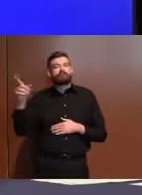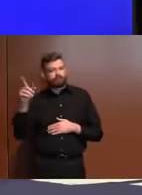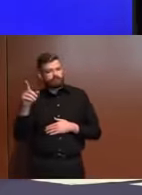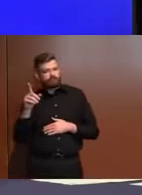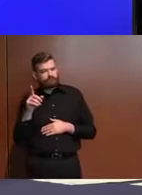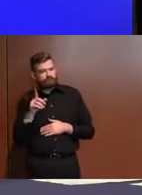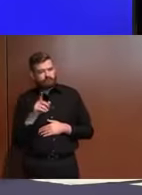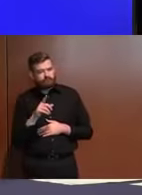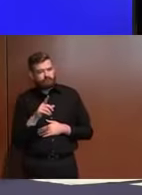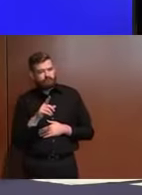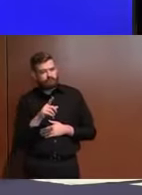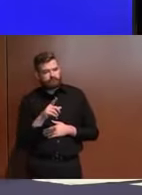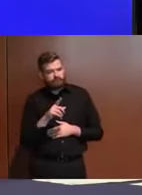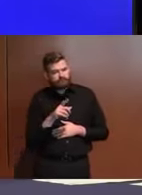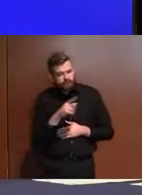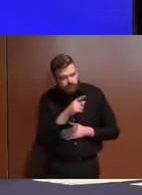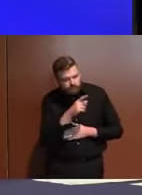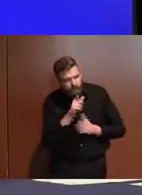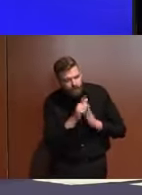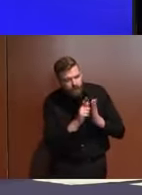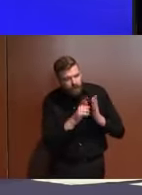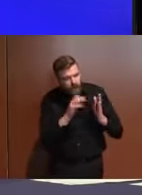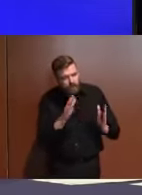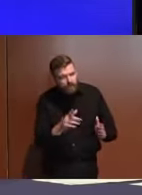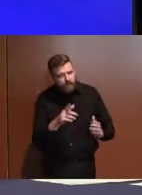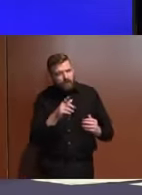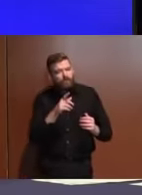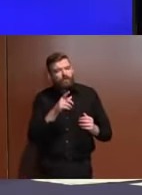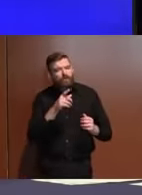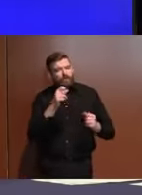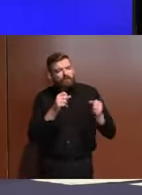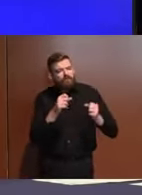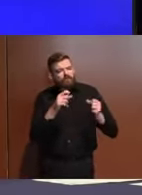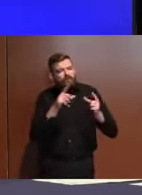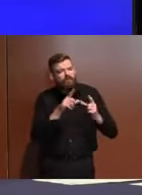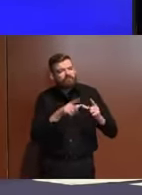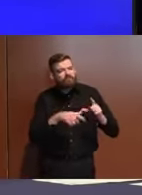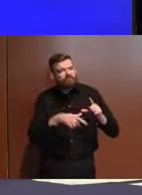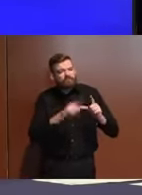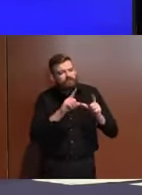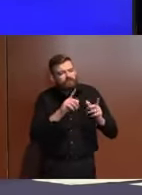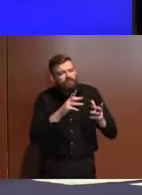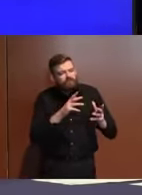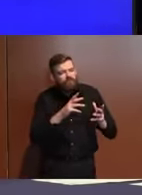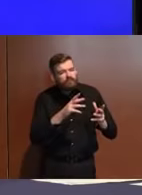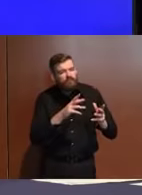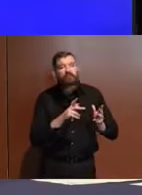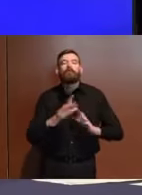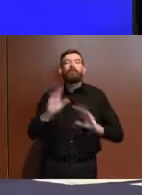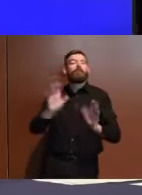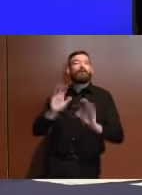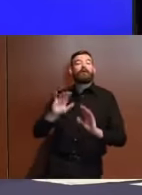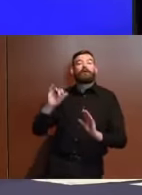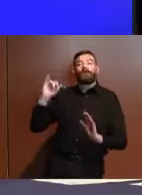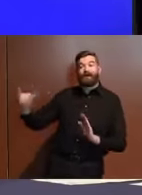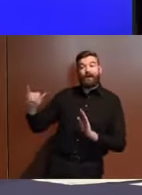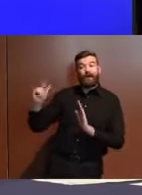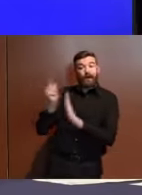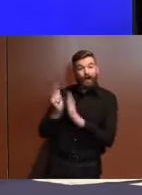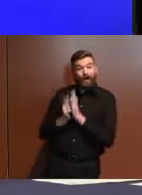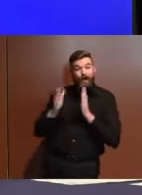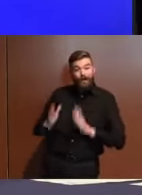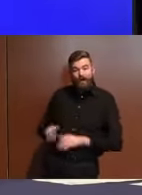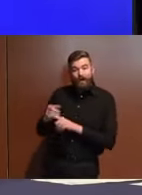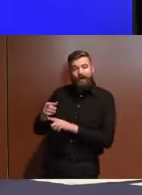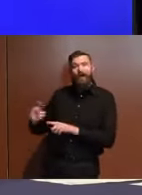is suspended, or your license to practice law? The lawyer has clients who have had their